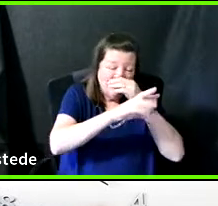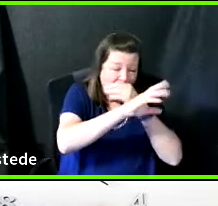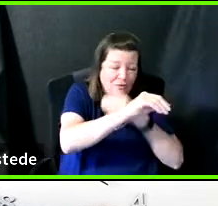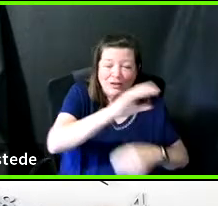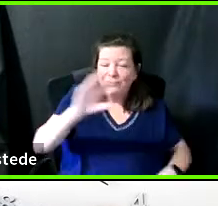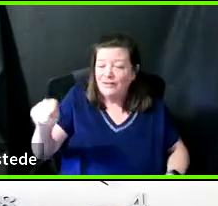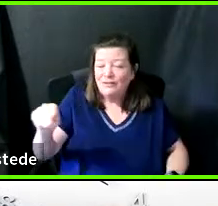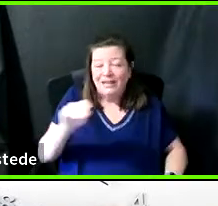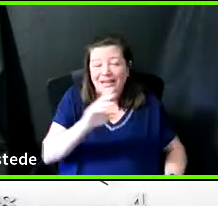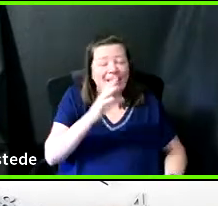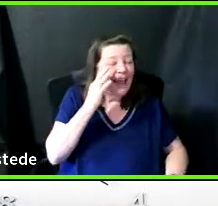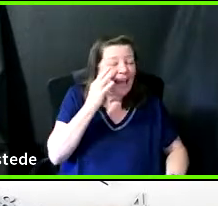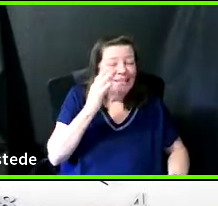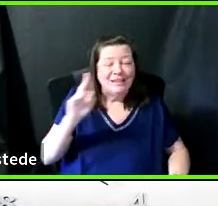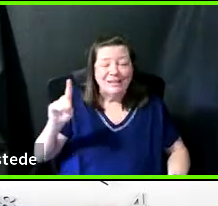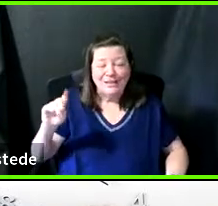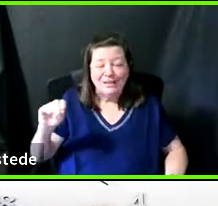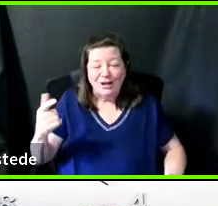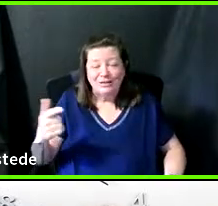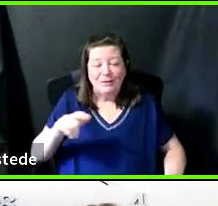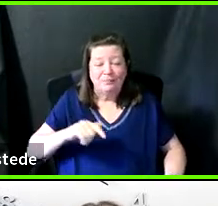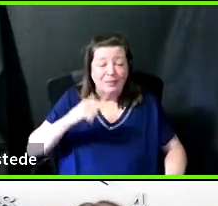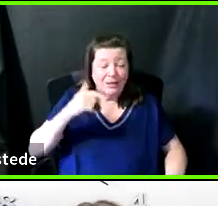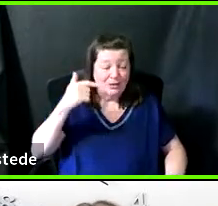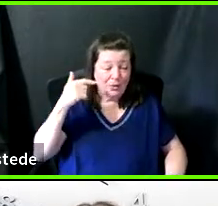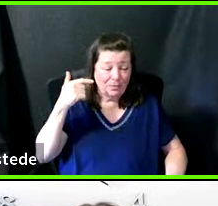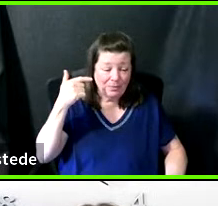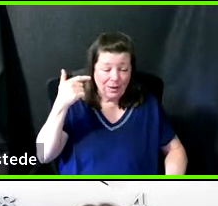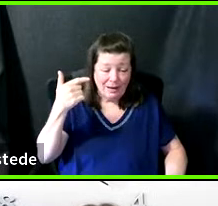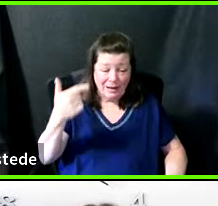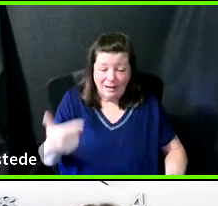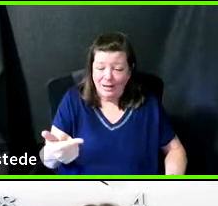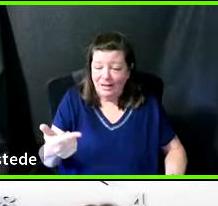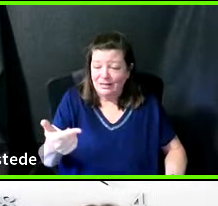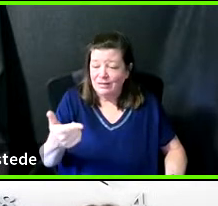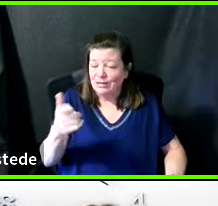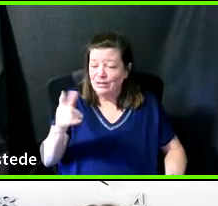dogs. And I will pass next